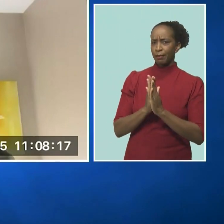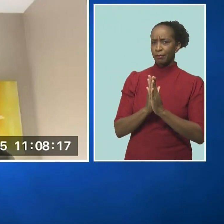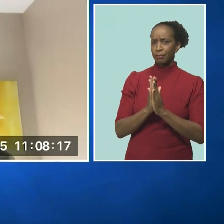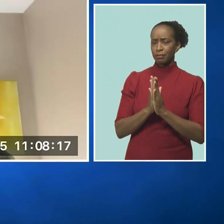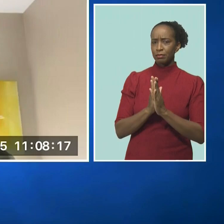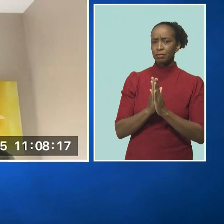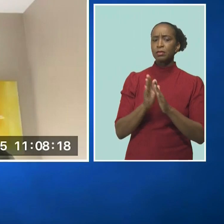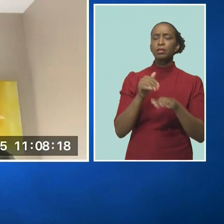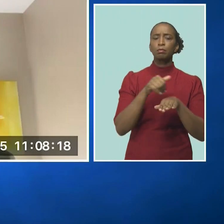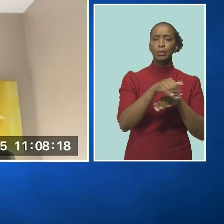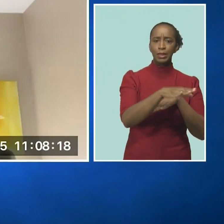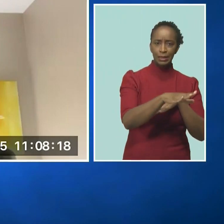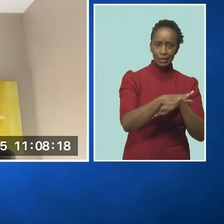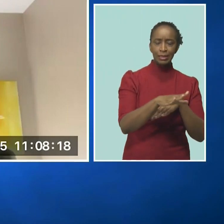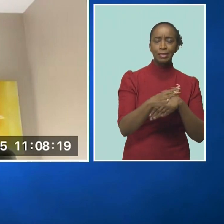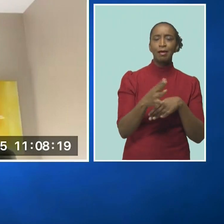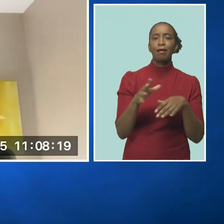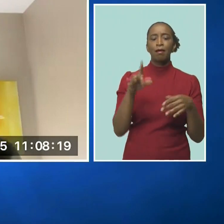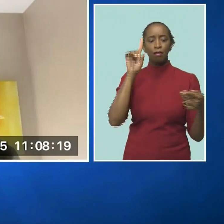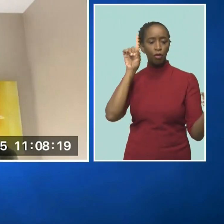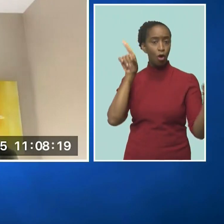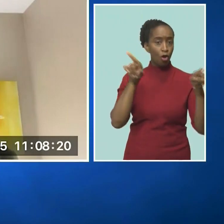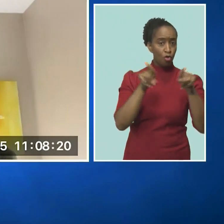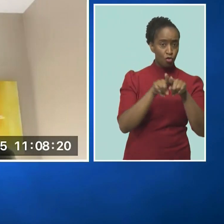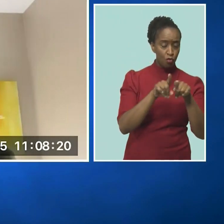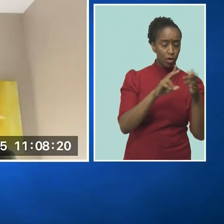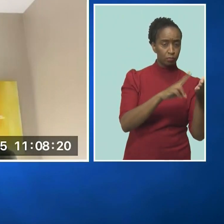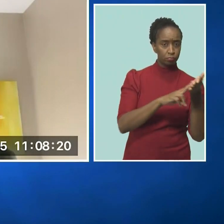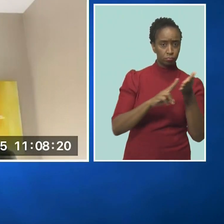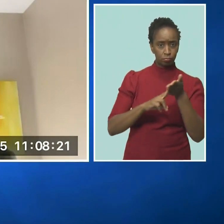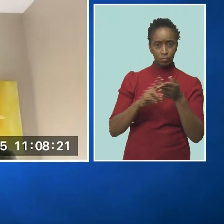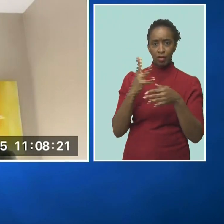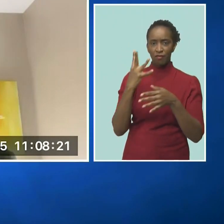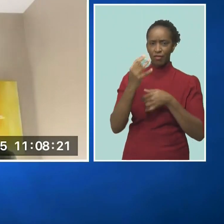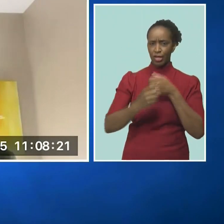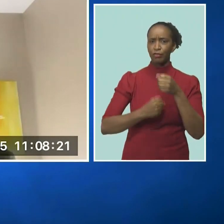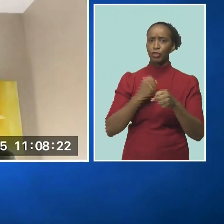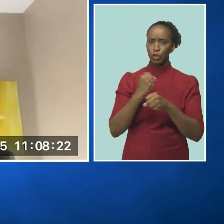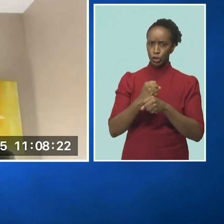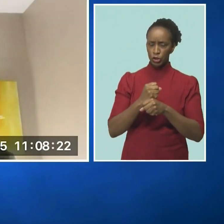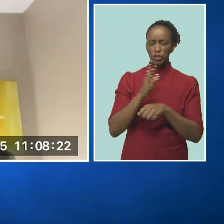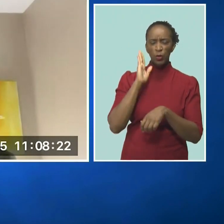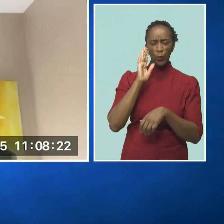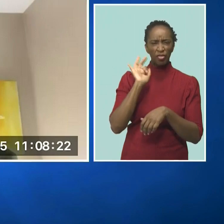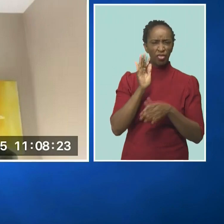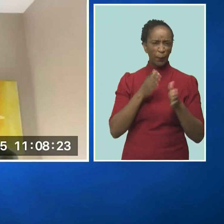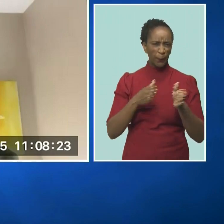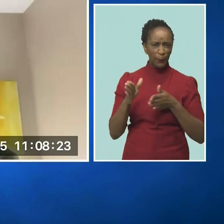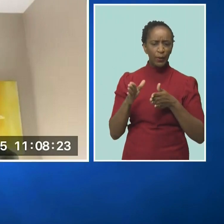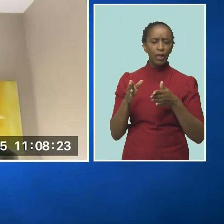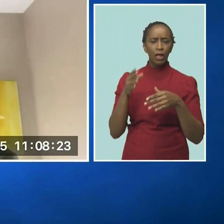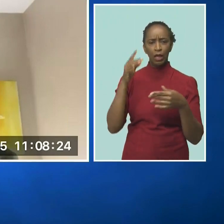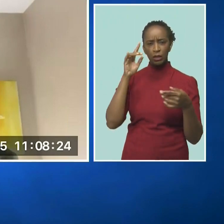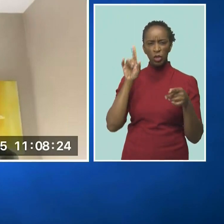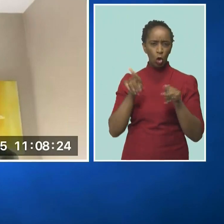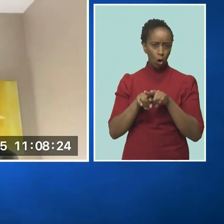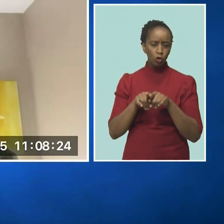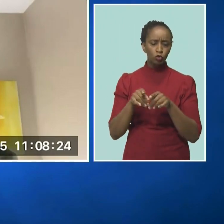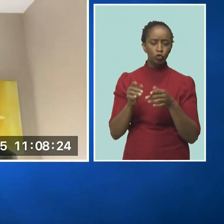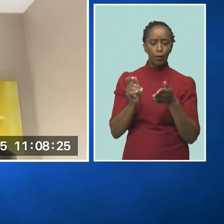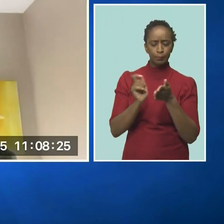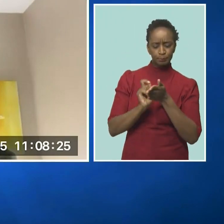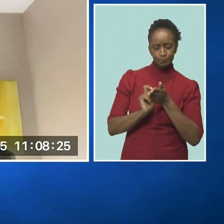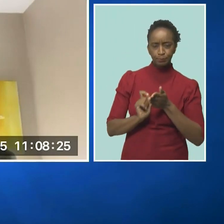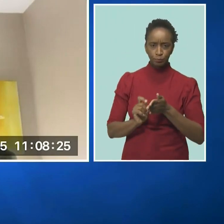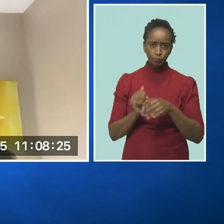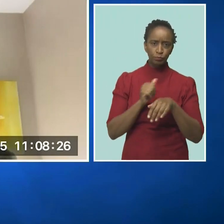5-year contract, which, of course, we will go through on both sides. And, obviously